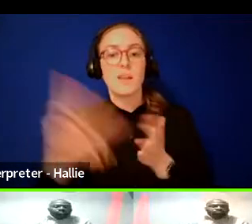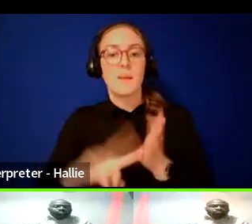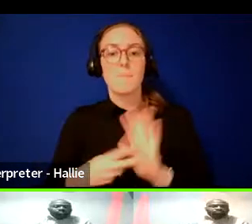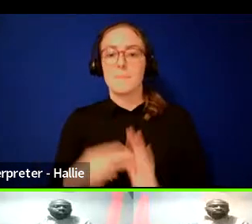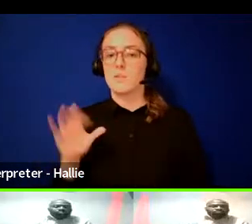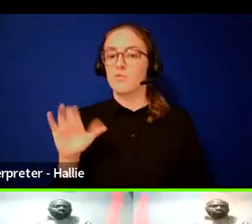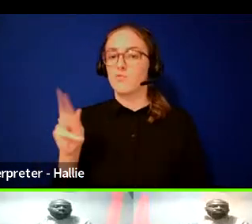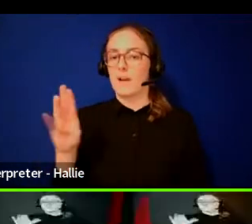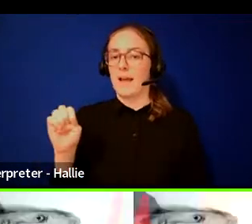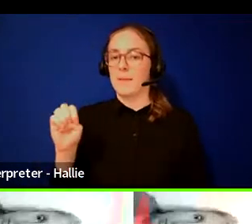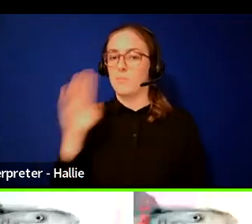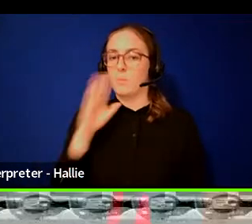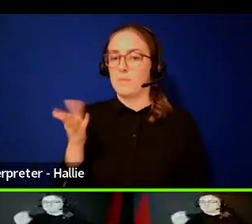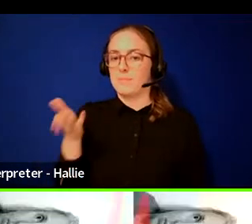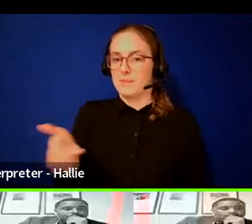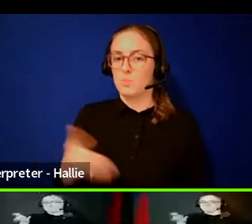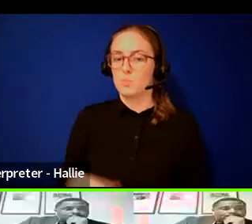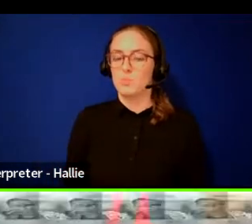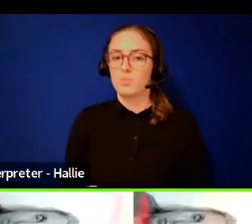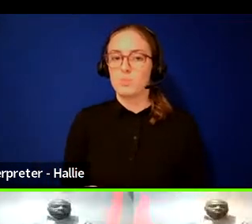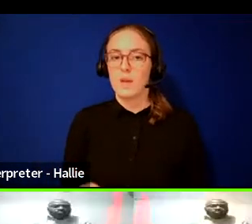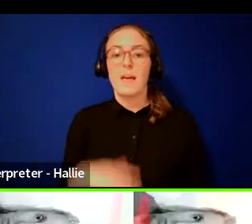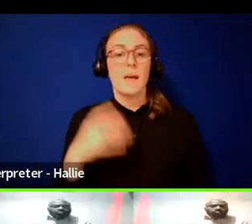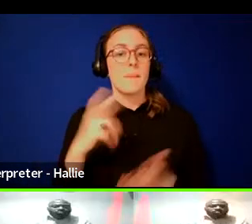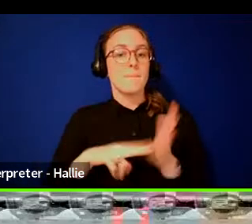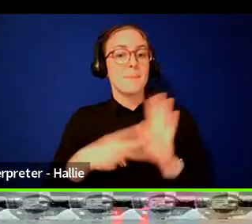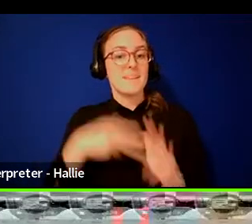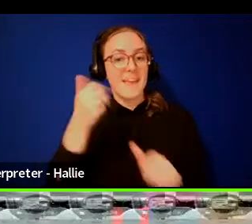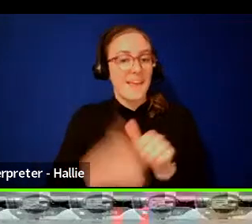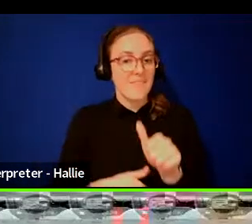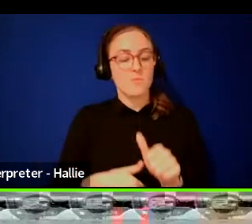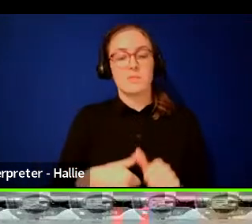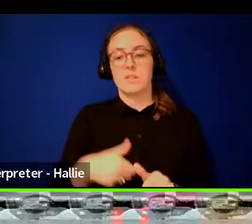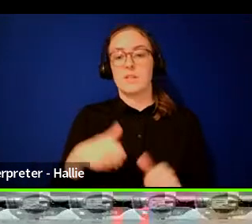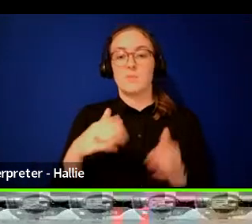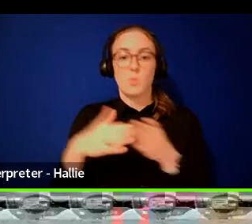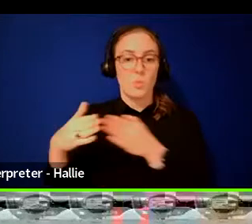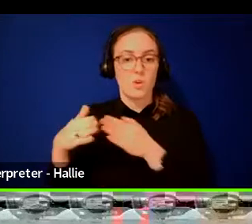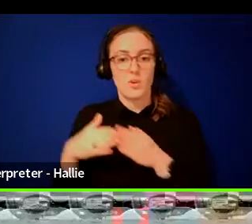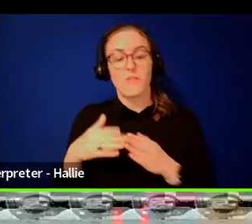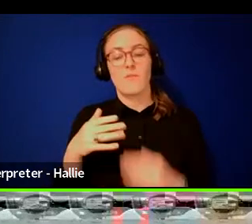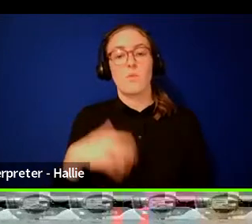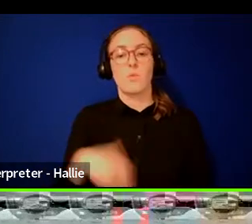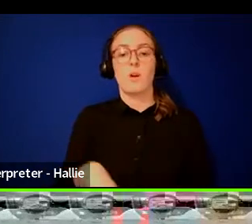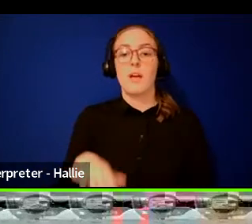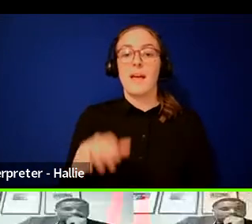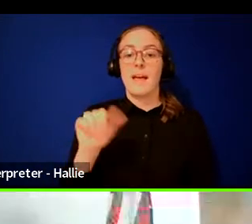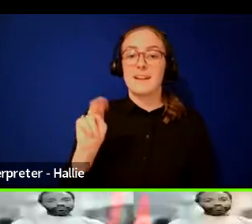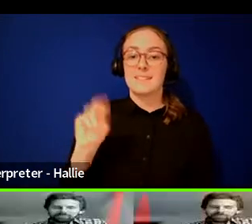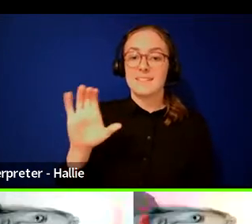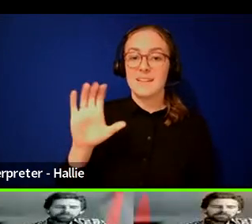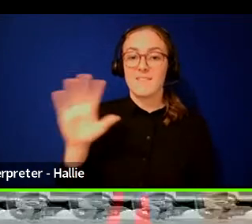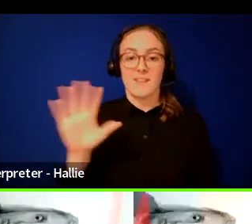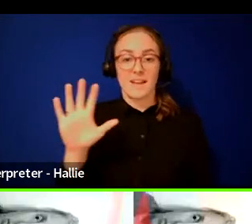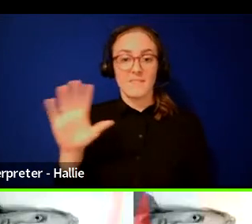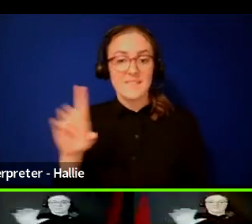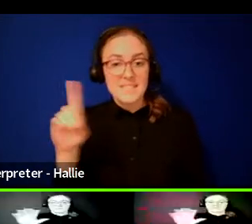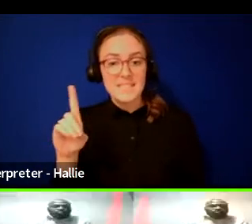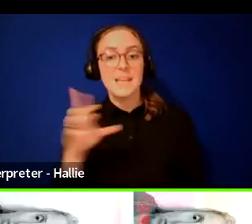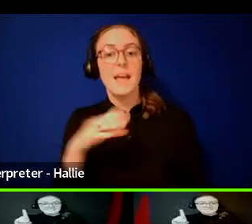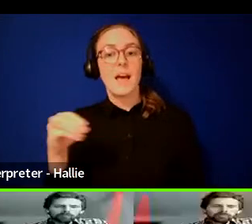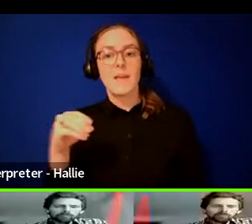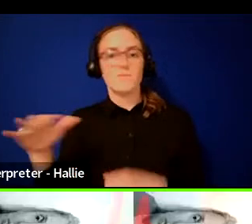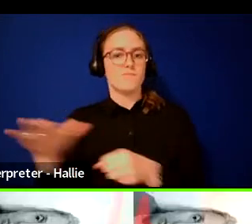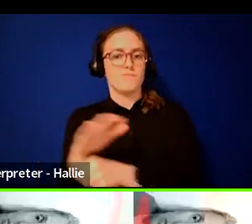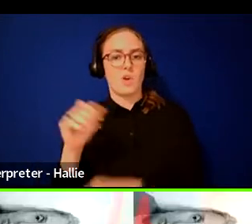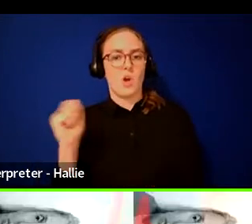of ANC 5D, every corner of Ward 5, and all 8 wards to make sure that we help the police help